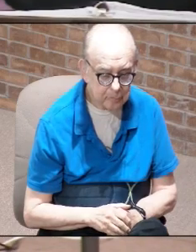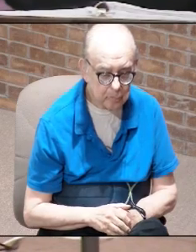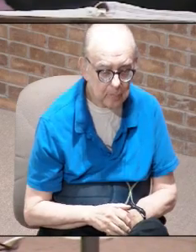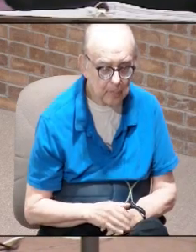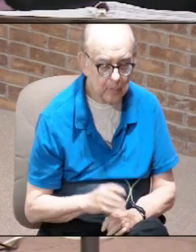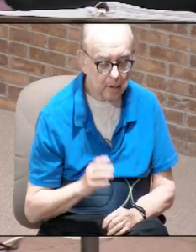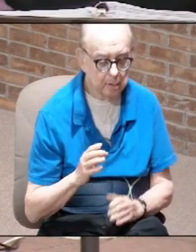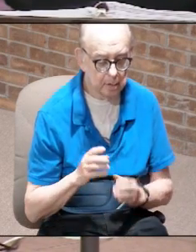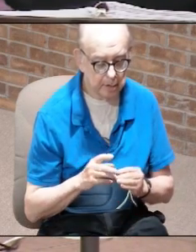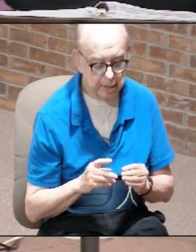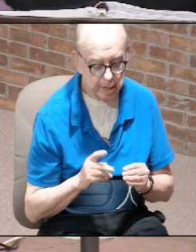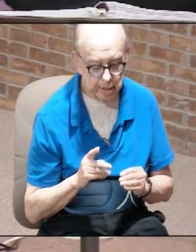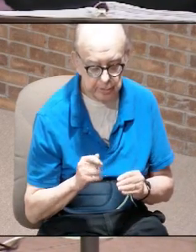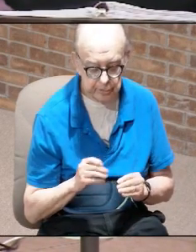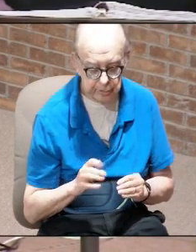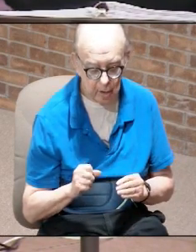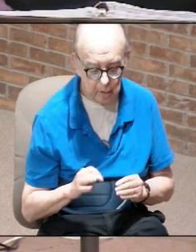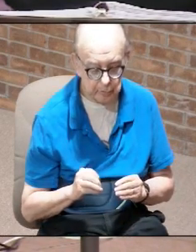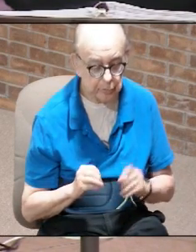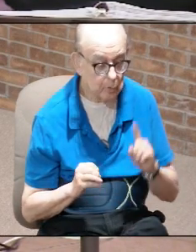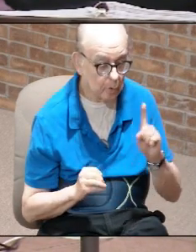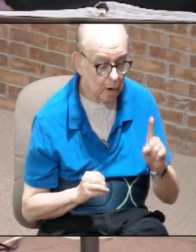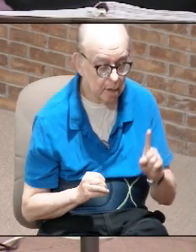In Psalms 139,